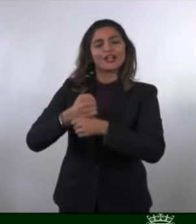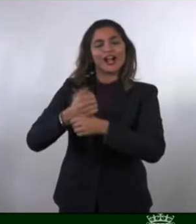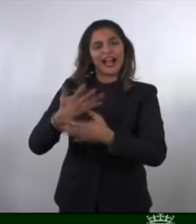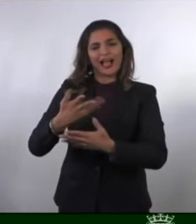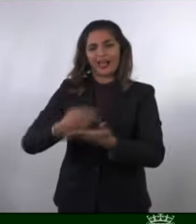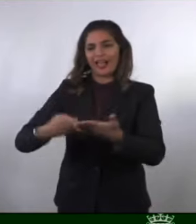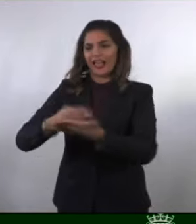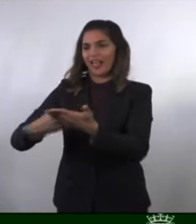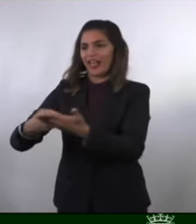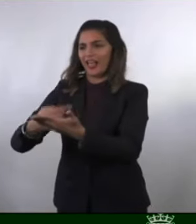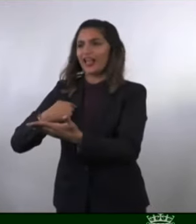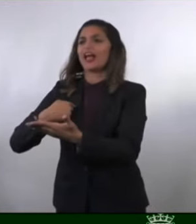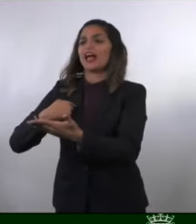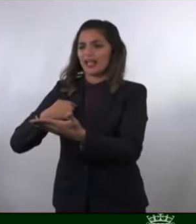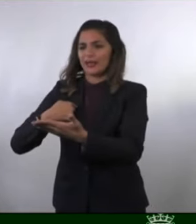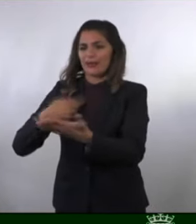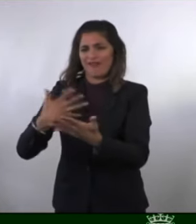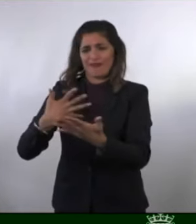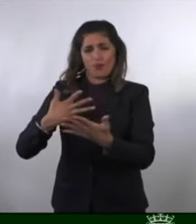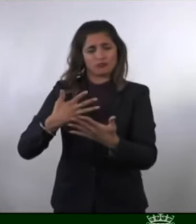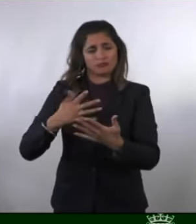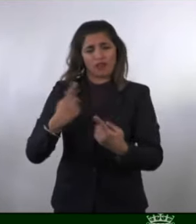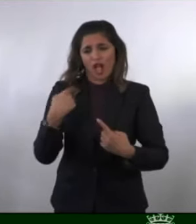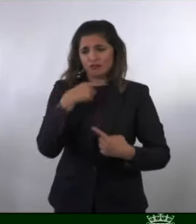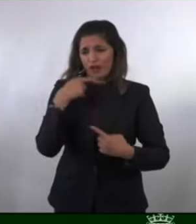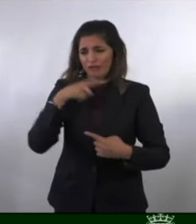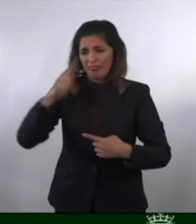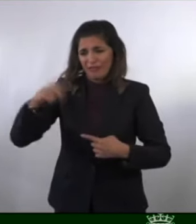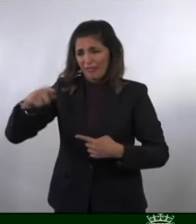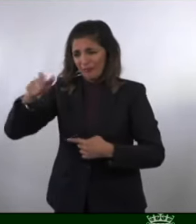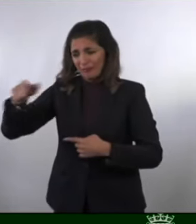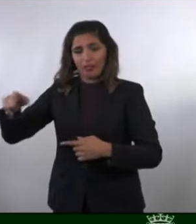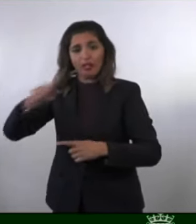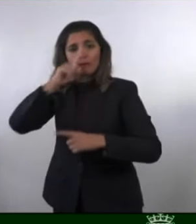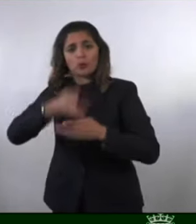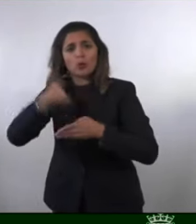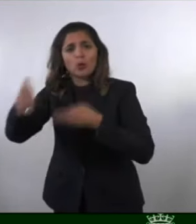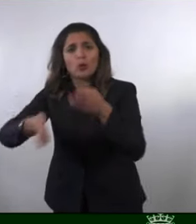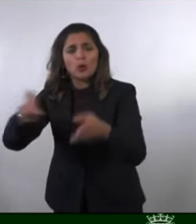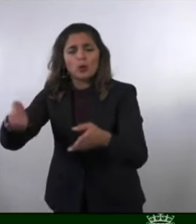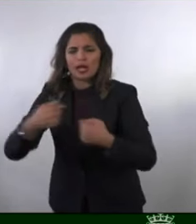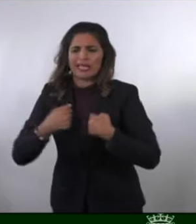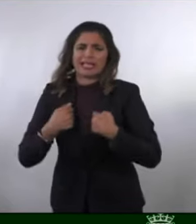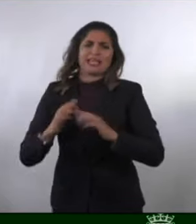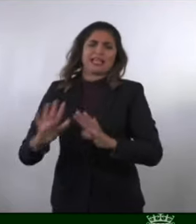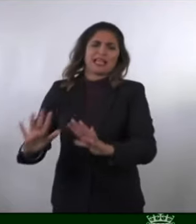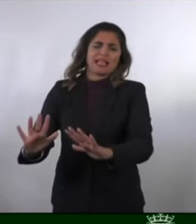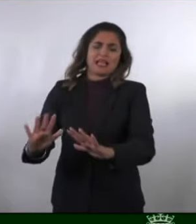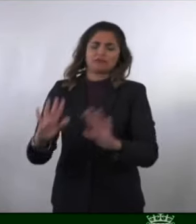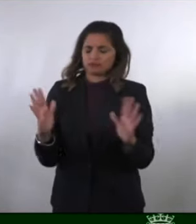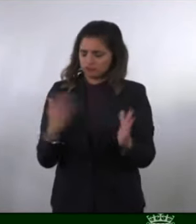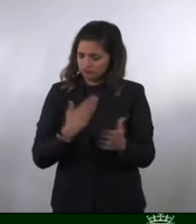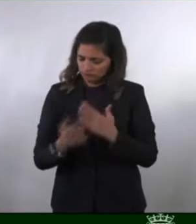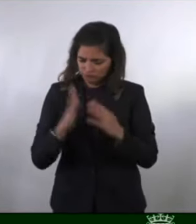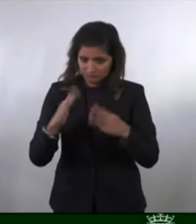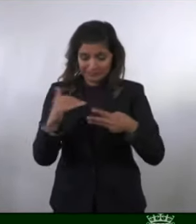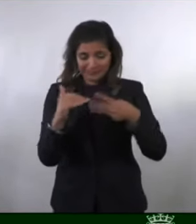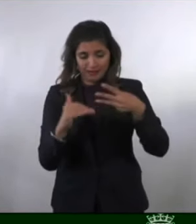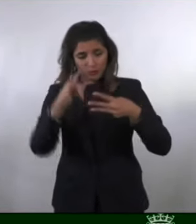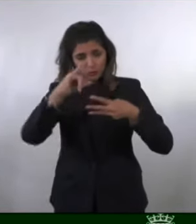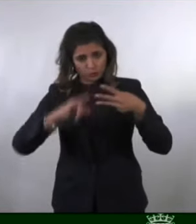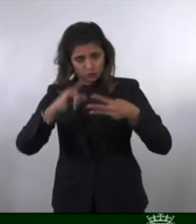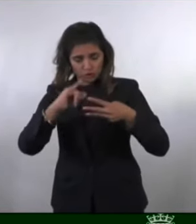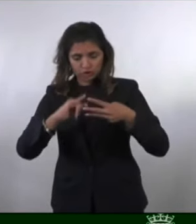them for hundreds of thousands of people. So my question to him is this, that under any tier, or indeed under any future lockdown, we